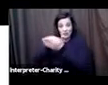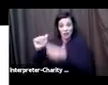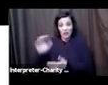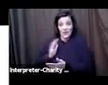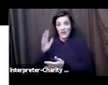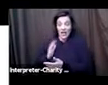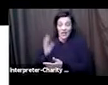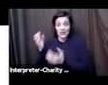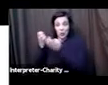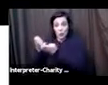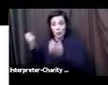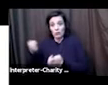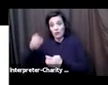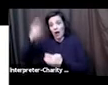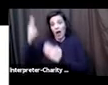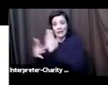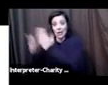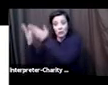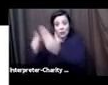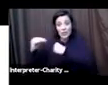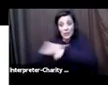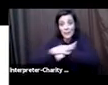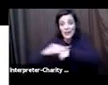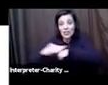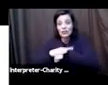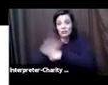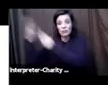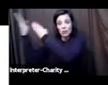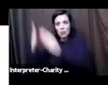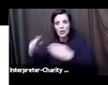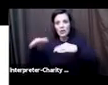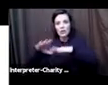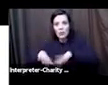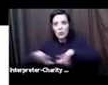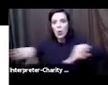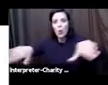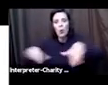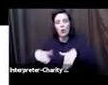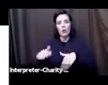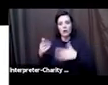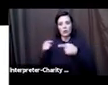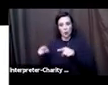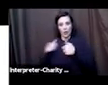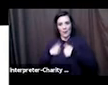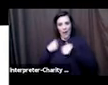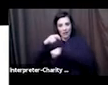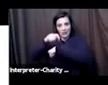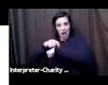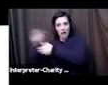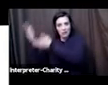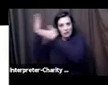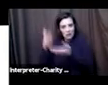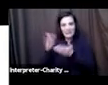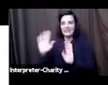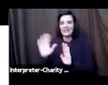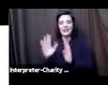tech device to the pool, the beach. Maybe we don't want it floating in the bathtub during bath time, but the child still